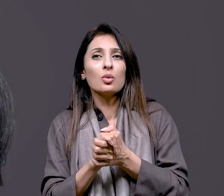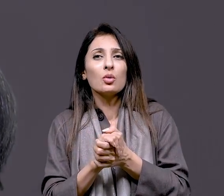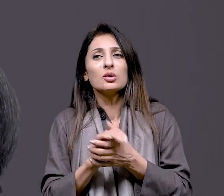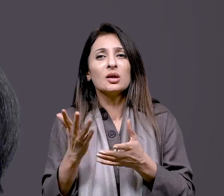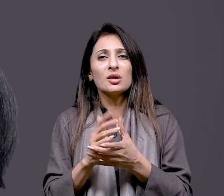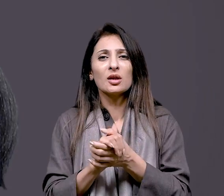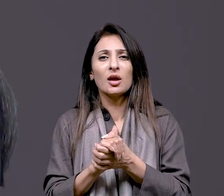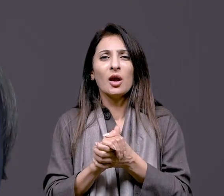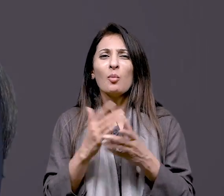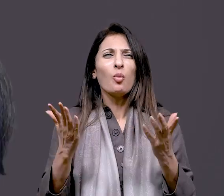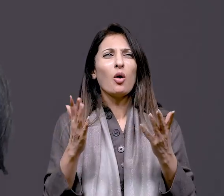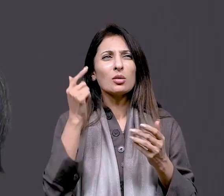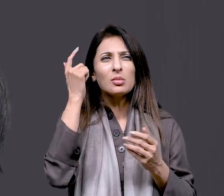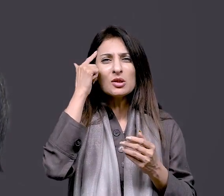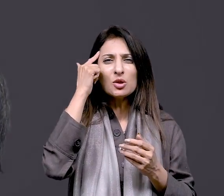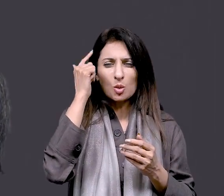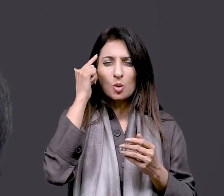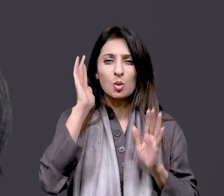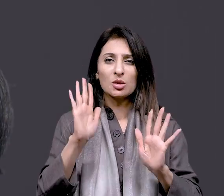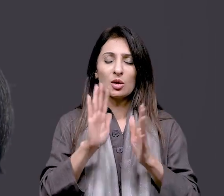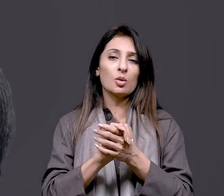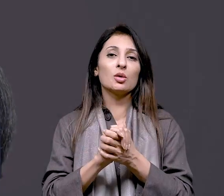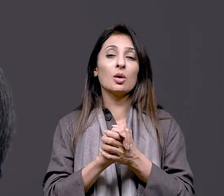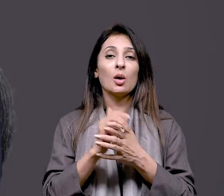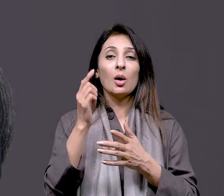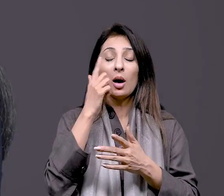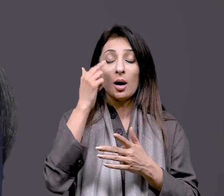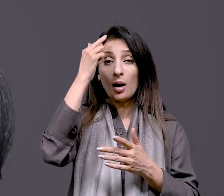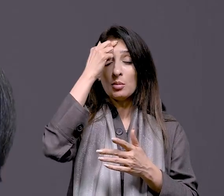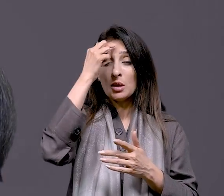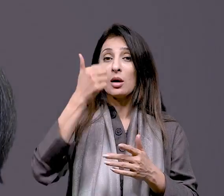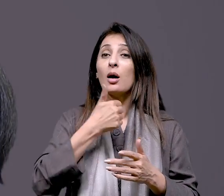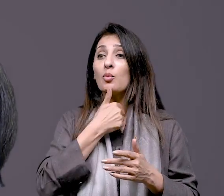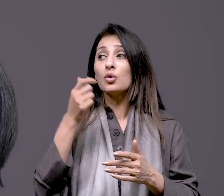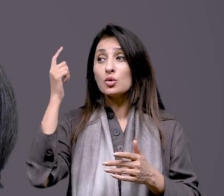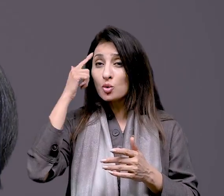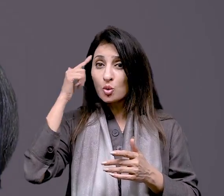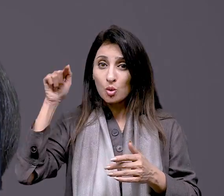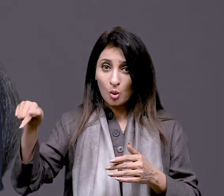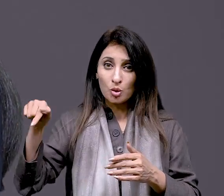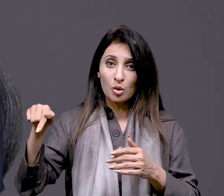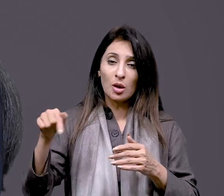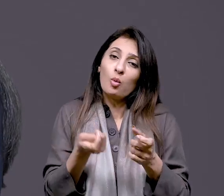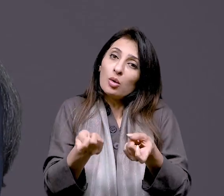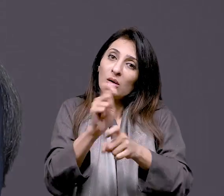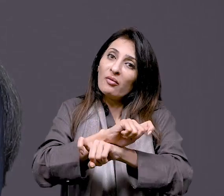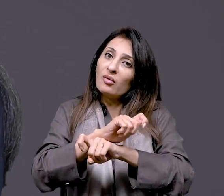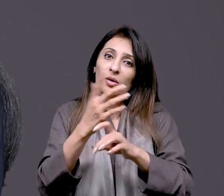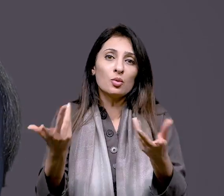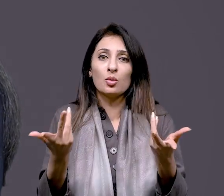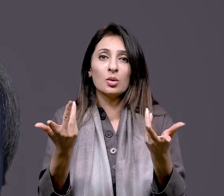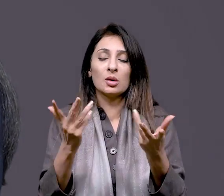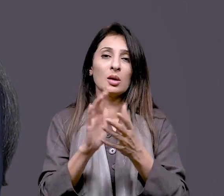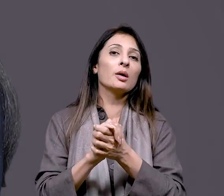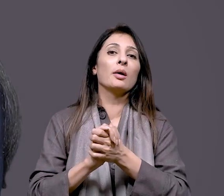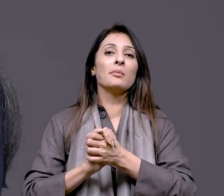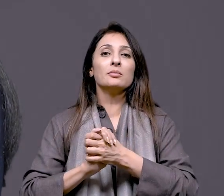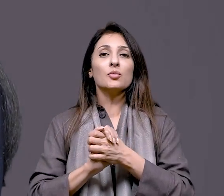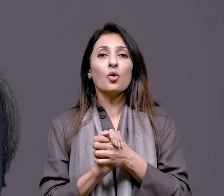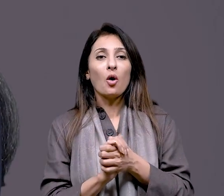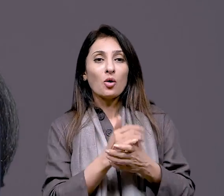teen years mein, if a child is struggling with their body image issues, which is a very, very natural stage in